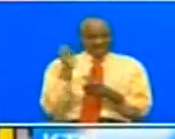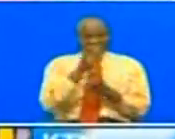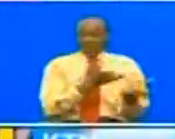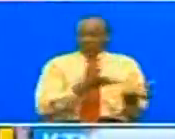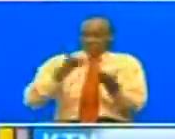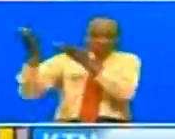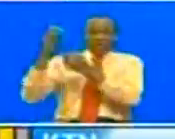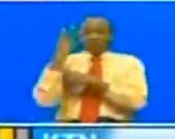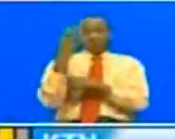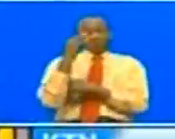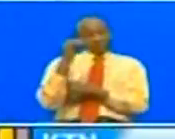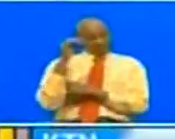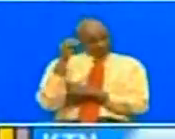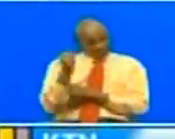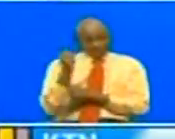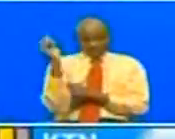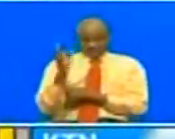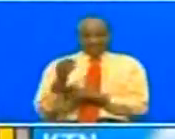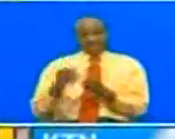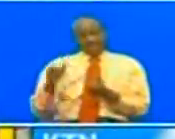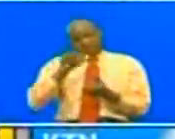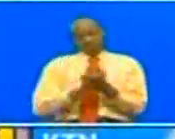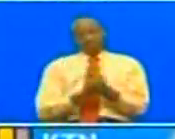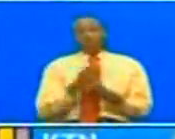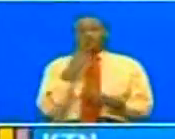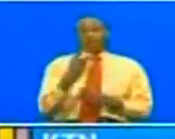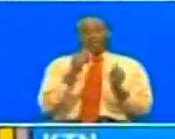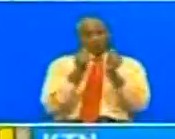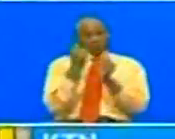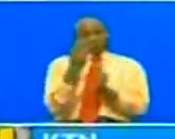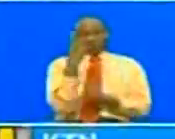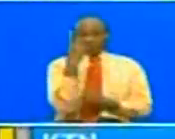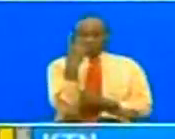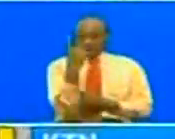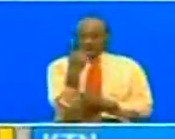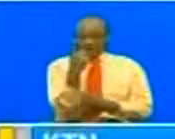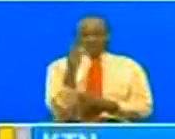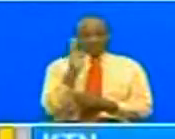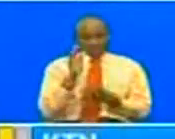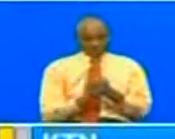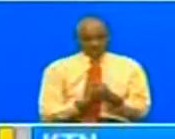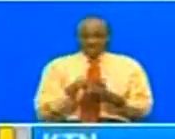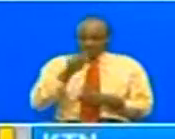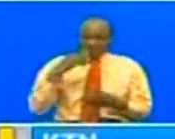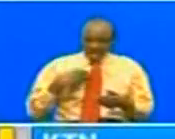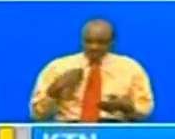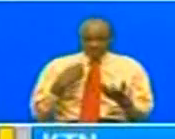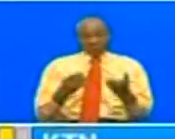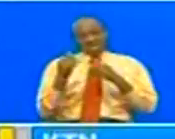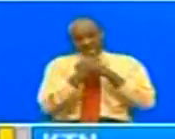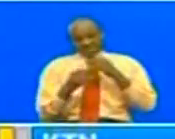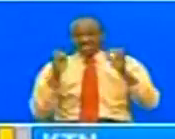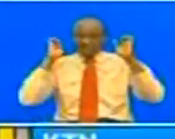surged by 4% in 2014 to hit 241 billion shillings, driven by increased purchases by countries such